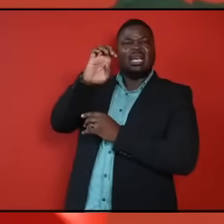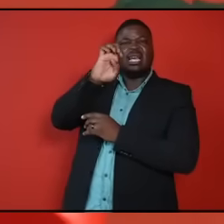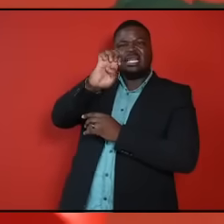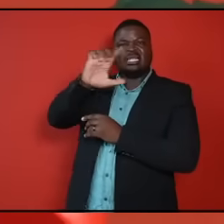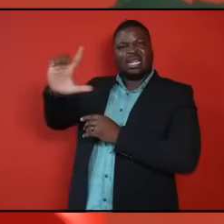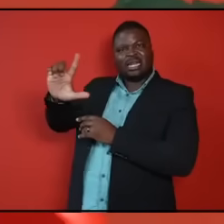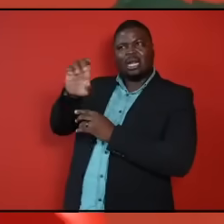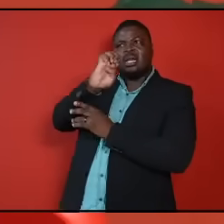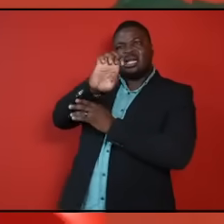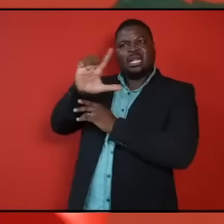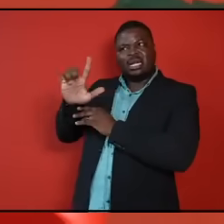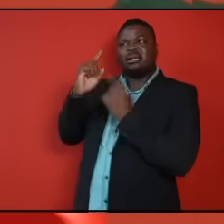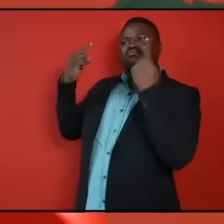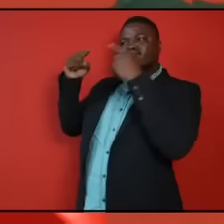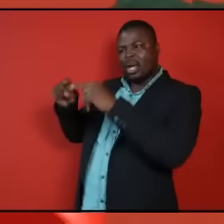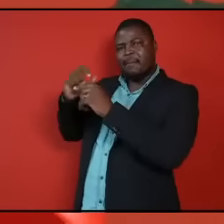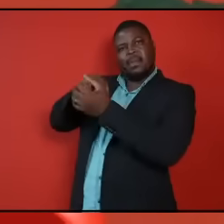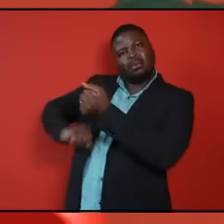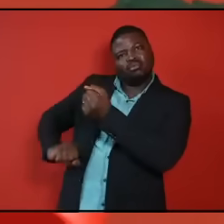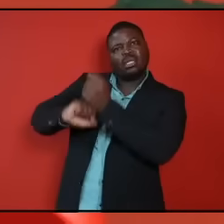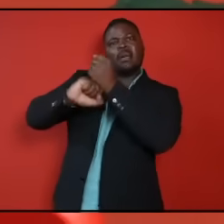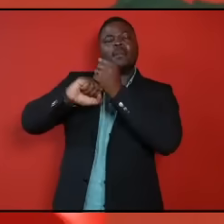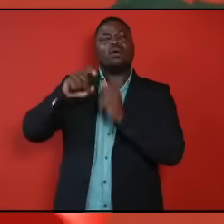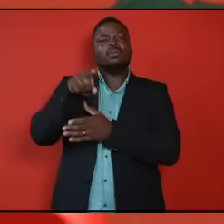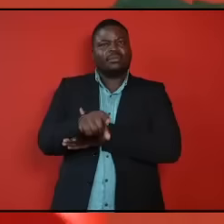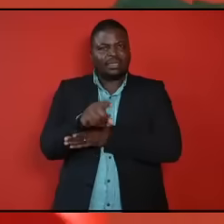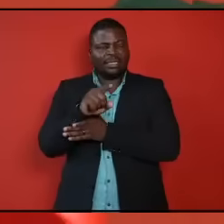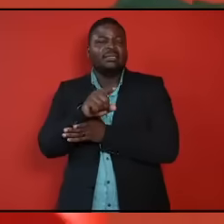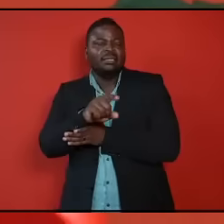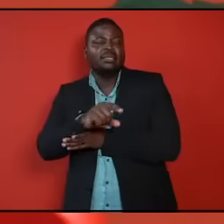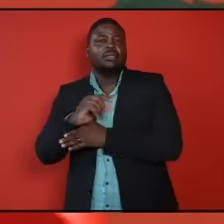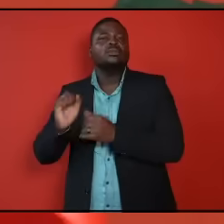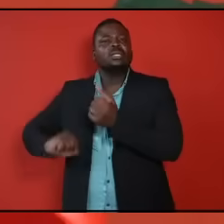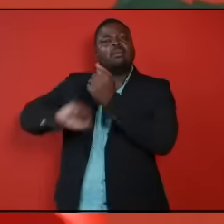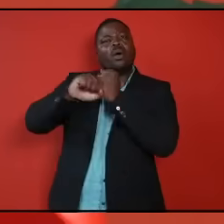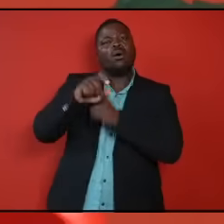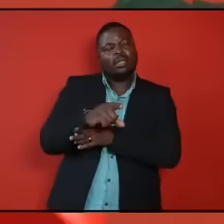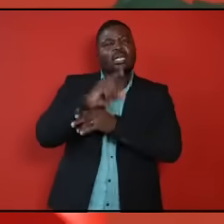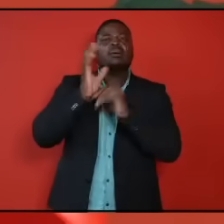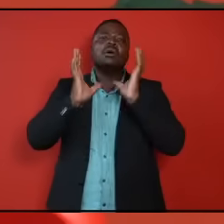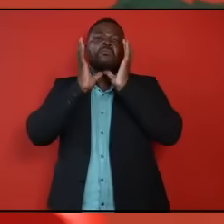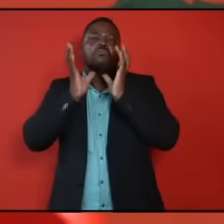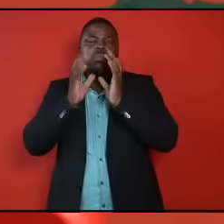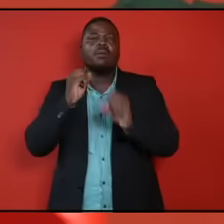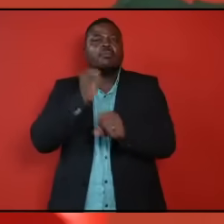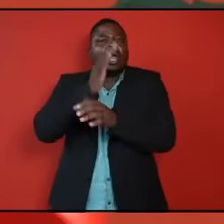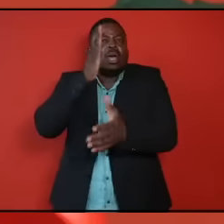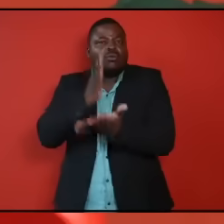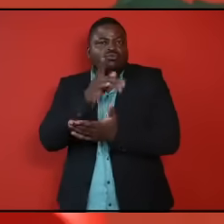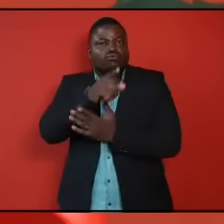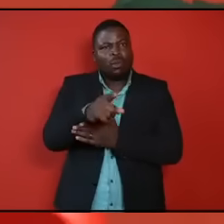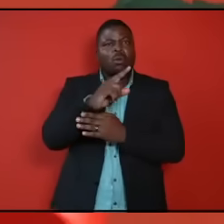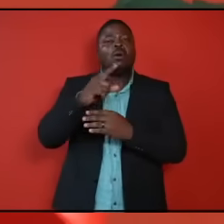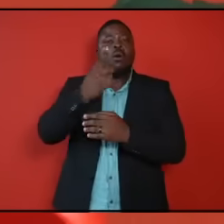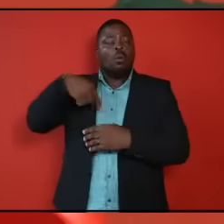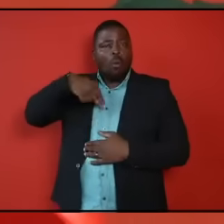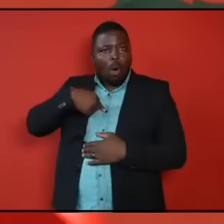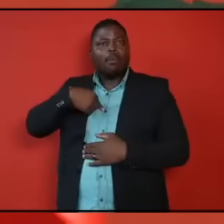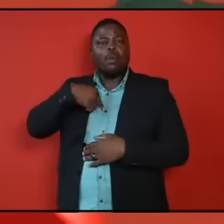since 2018 to defend the right of revolutionary leaders to speak truth to power without